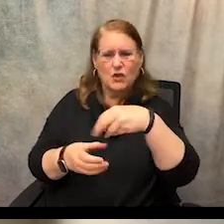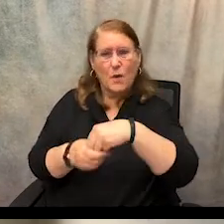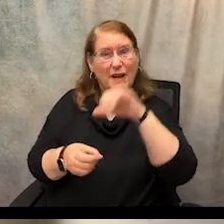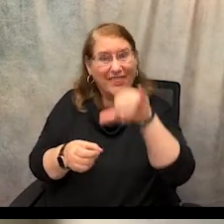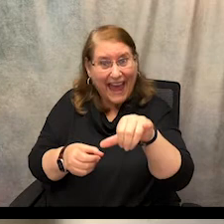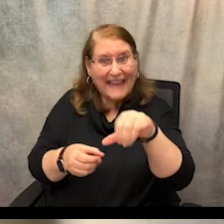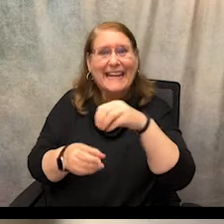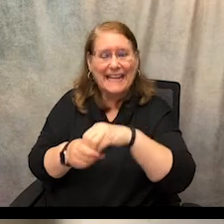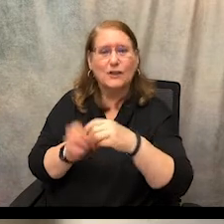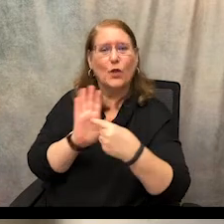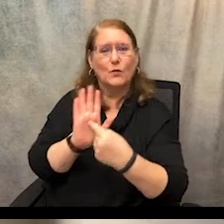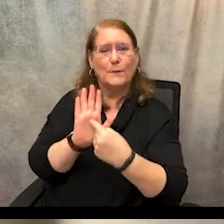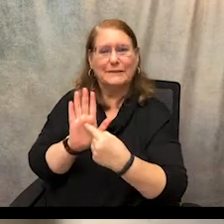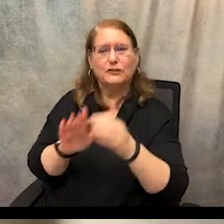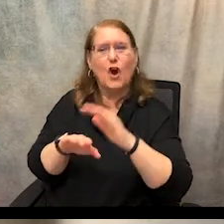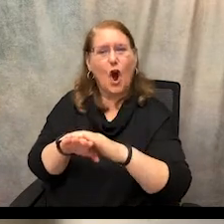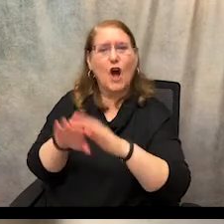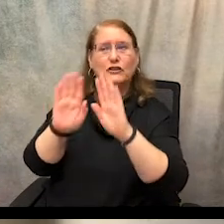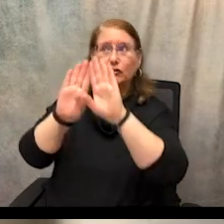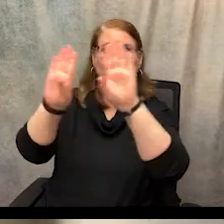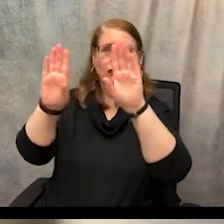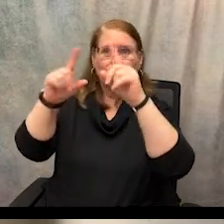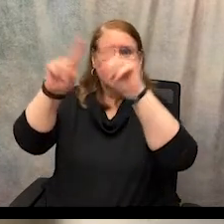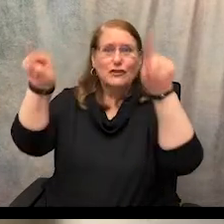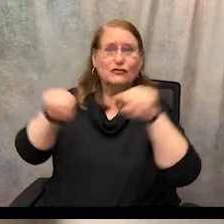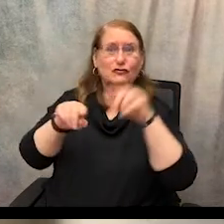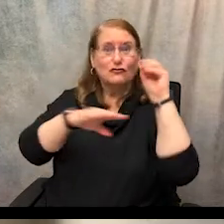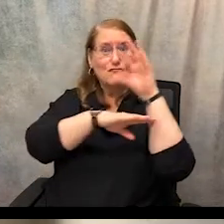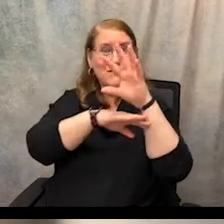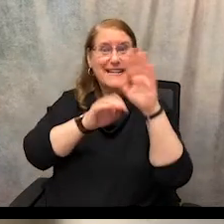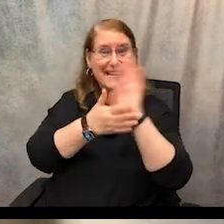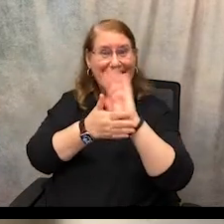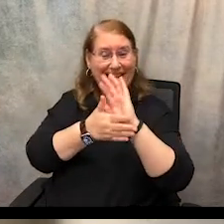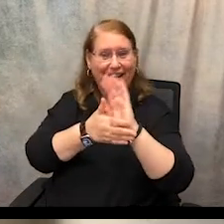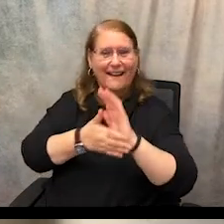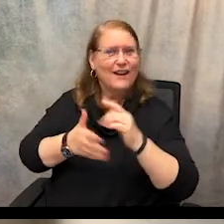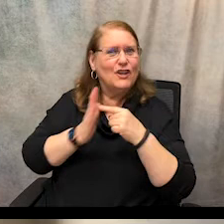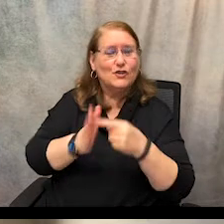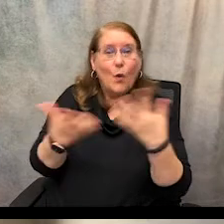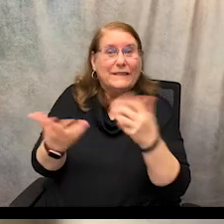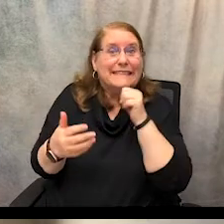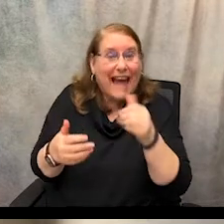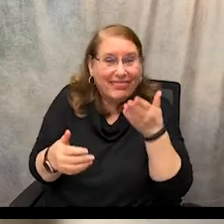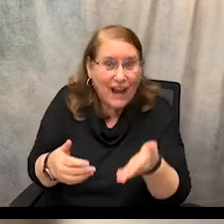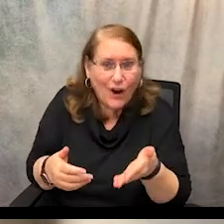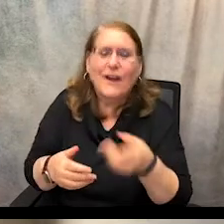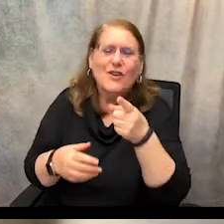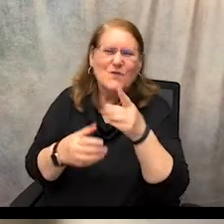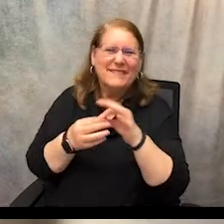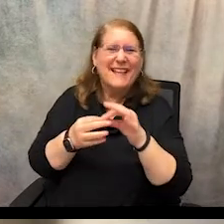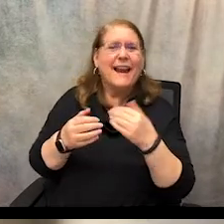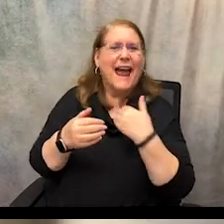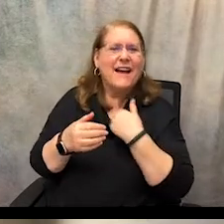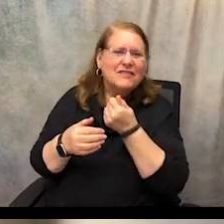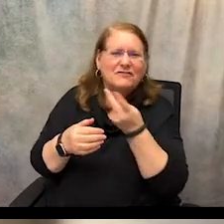the representation on screen by showing what isn't there. And as you said, there are a few photos that were taken sort